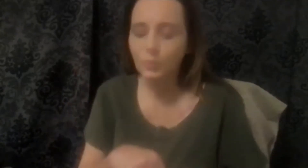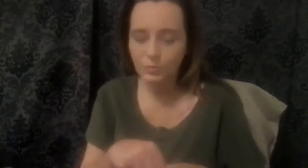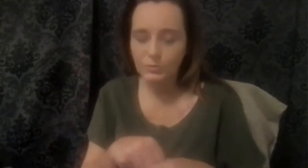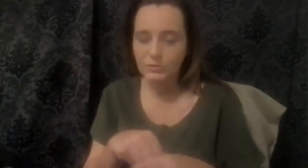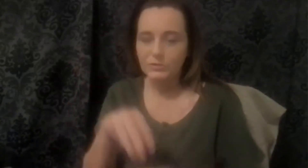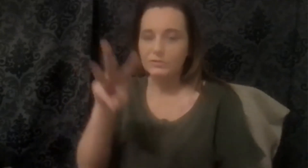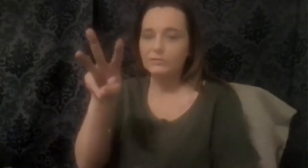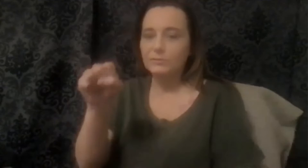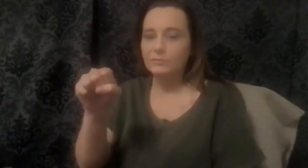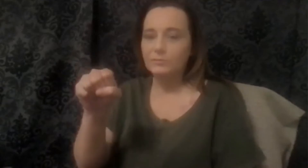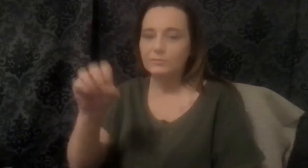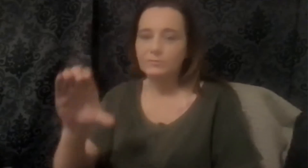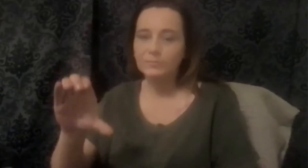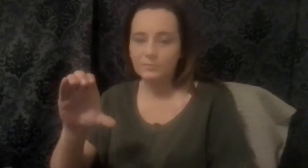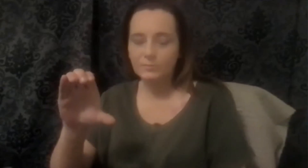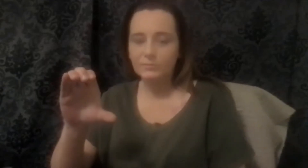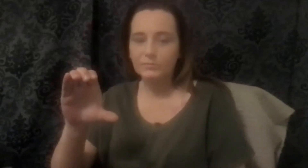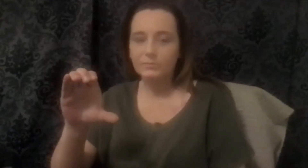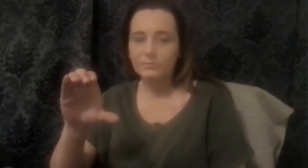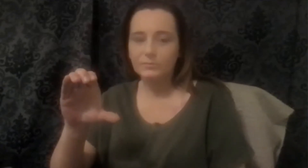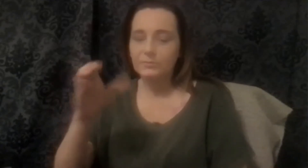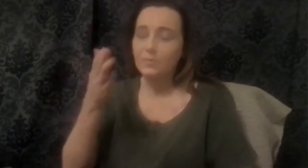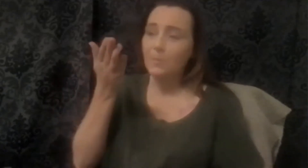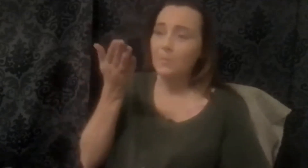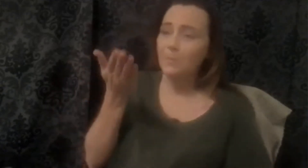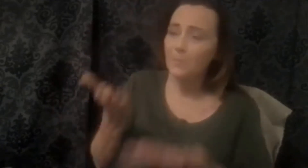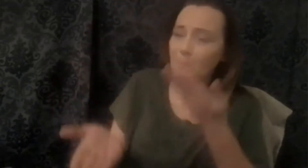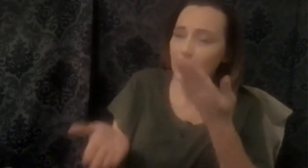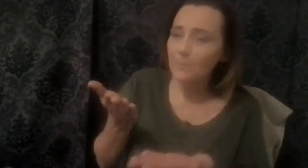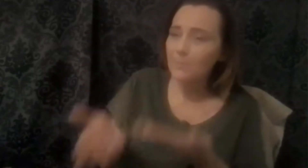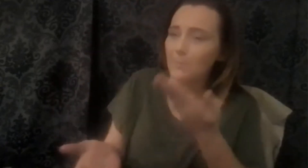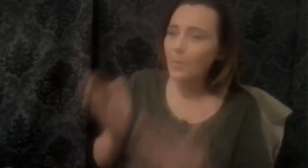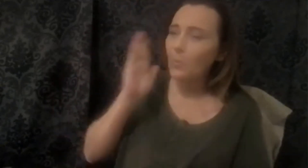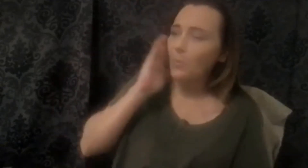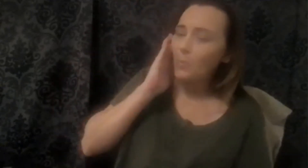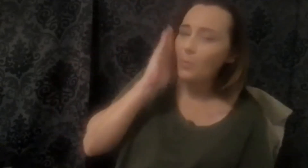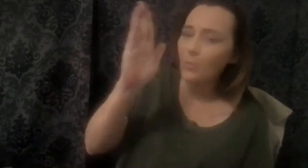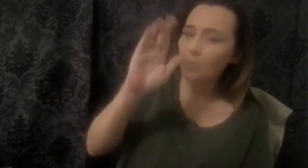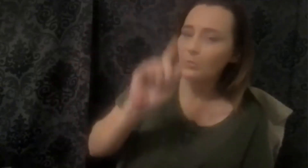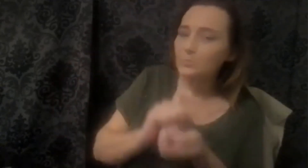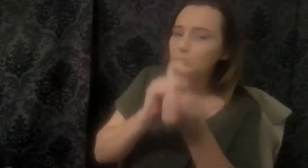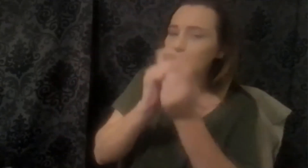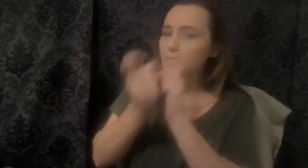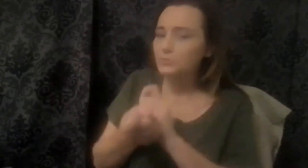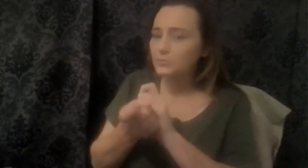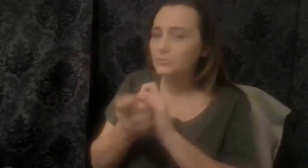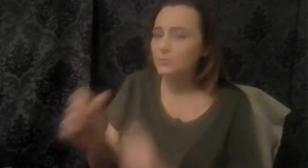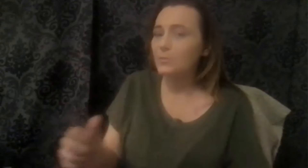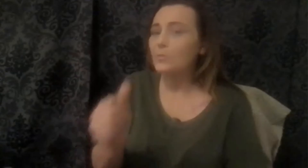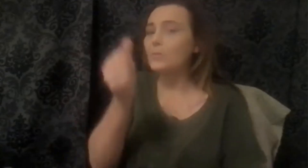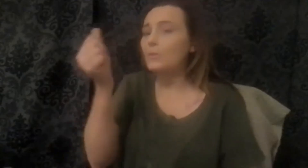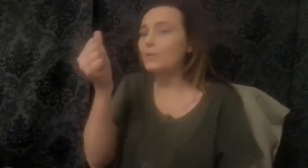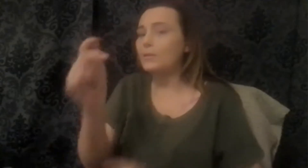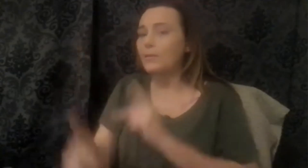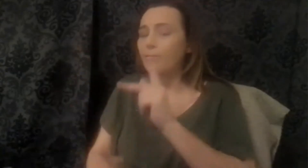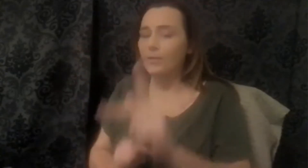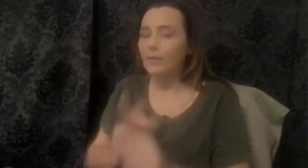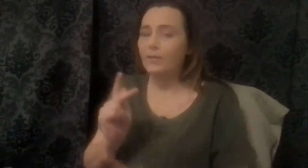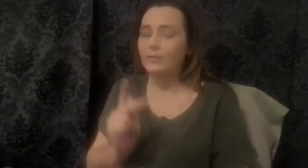it maybe will change to another kind of